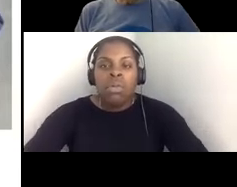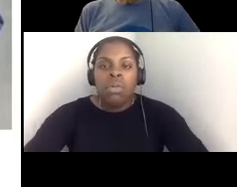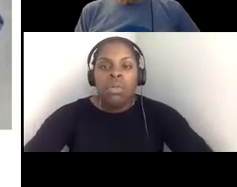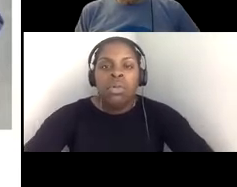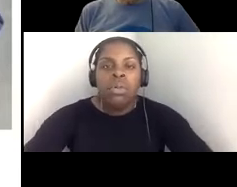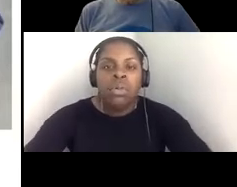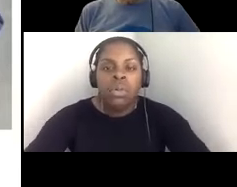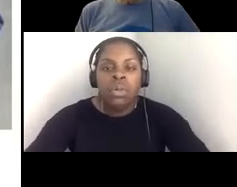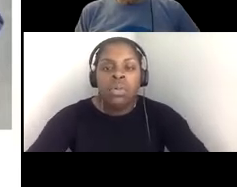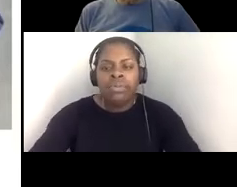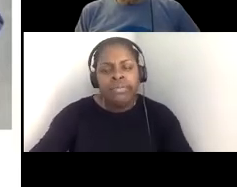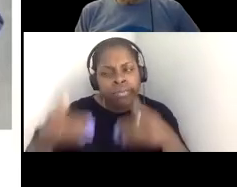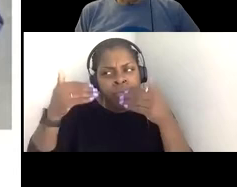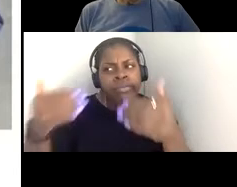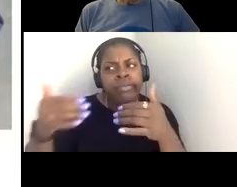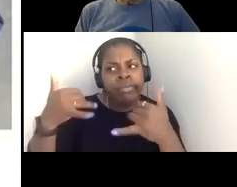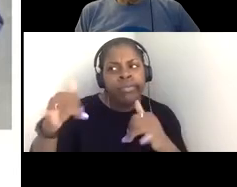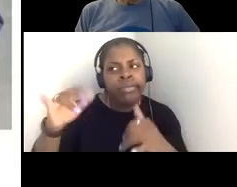Go ahead and play the videos.